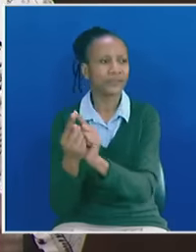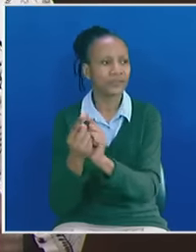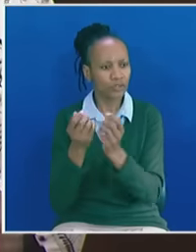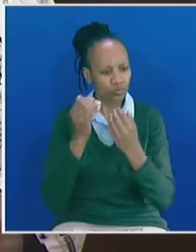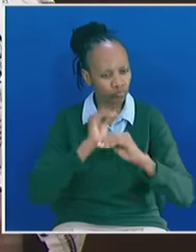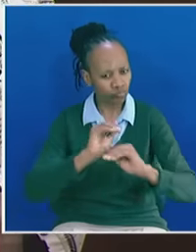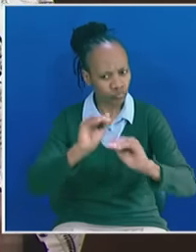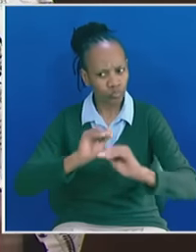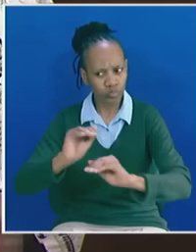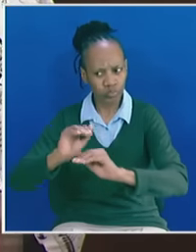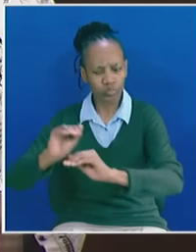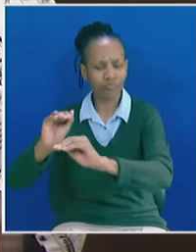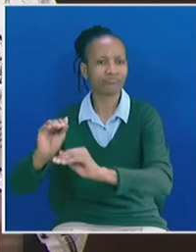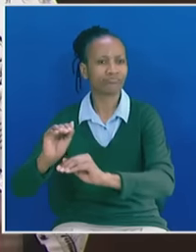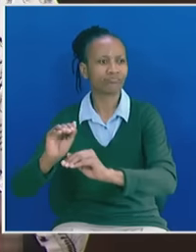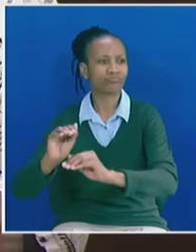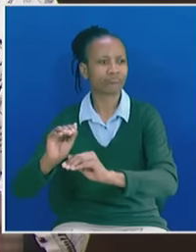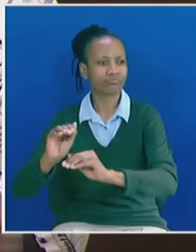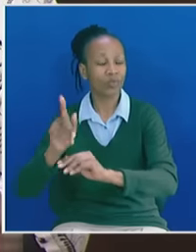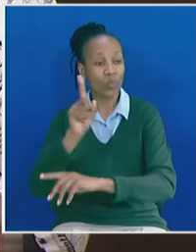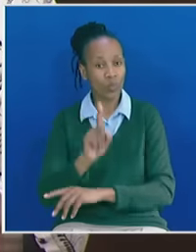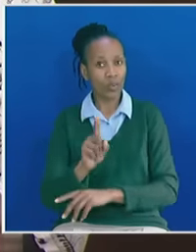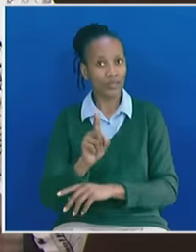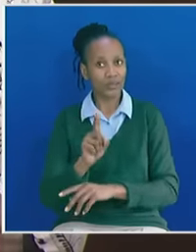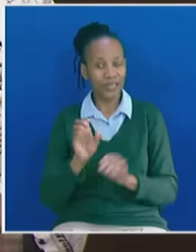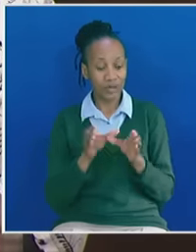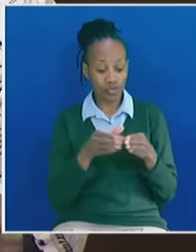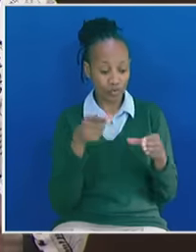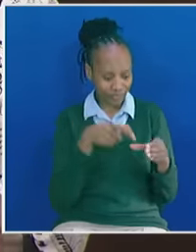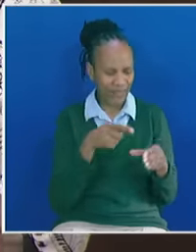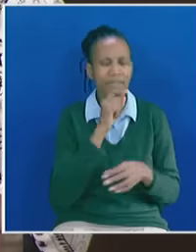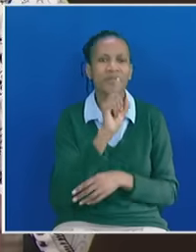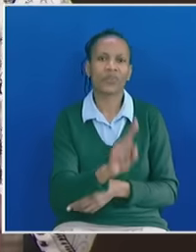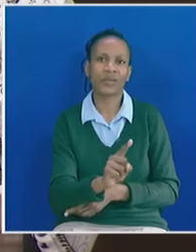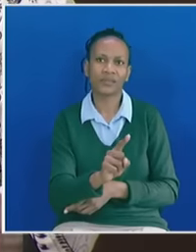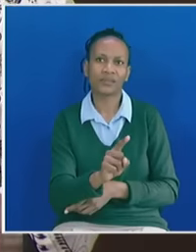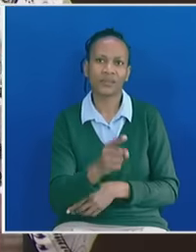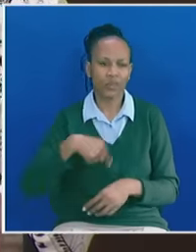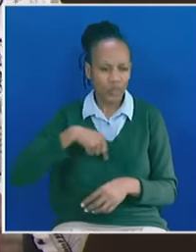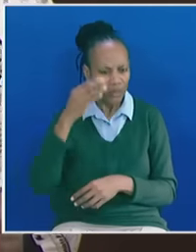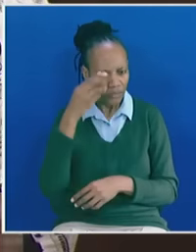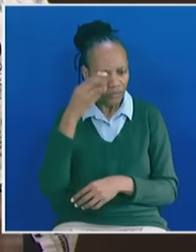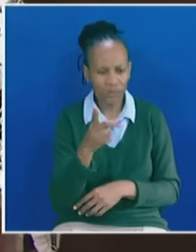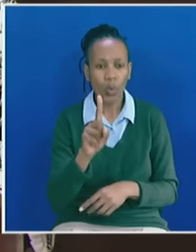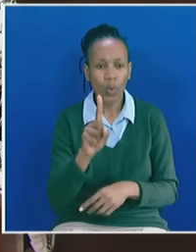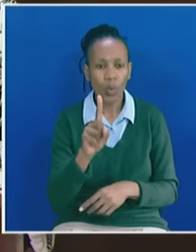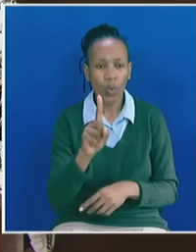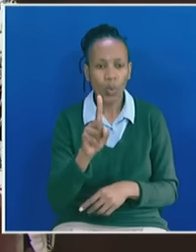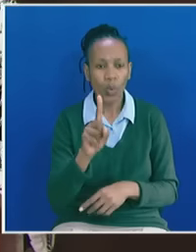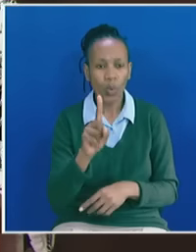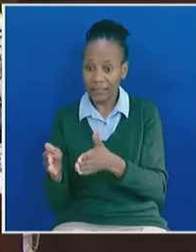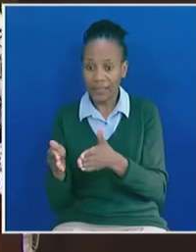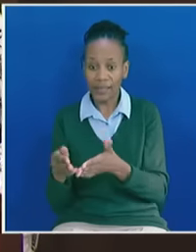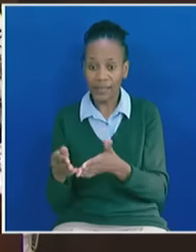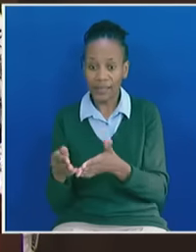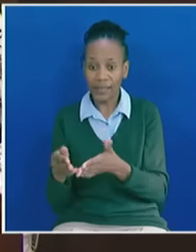education on what this section means, as we note of late one of the leaders swearing on a